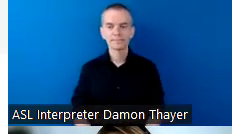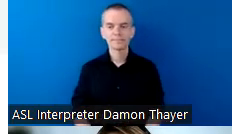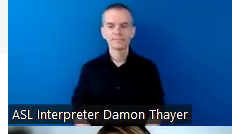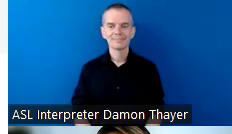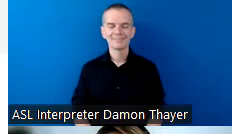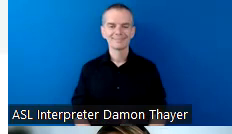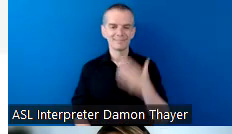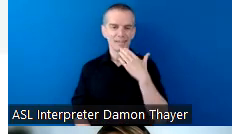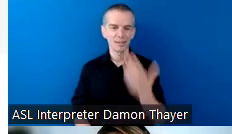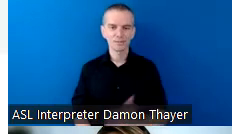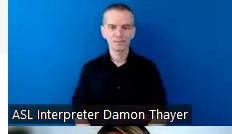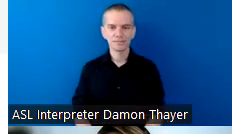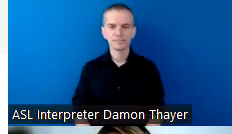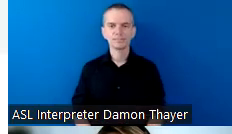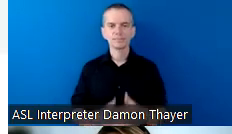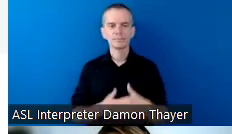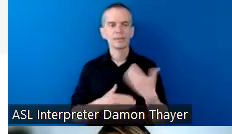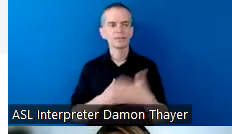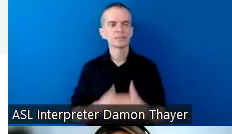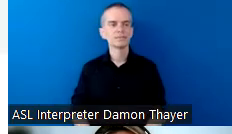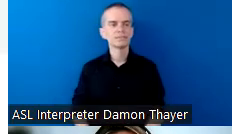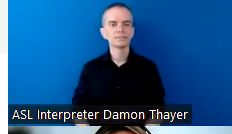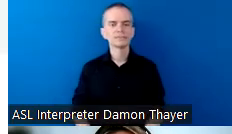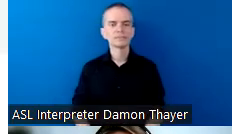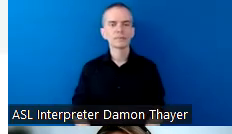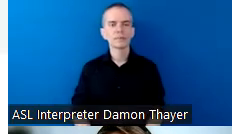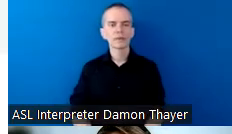Thank you. Next, please.